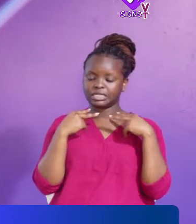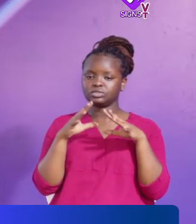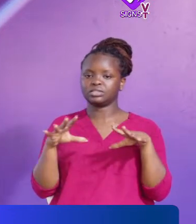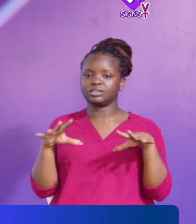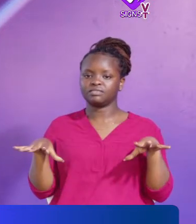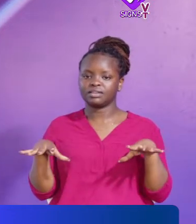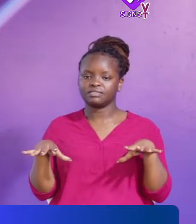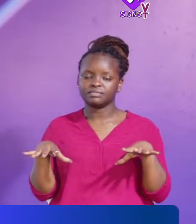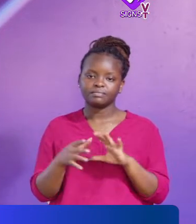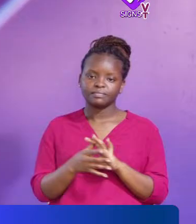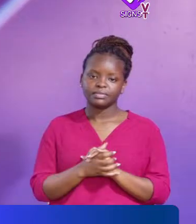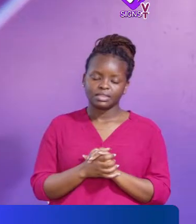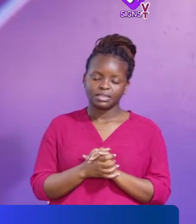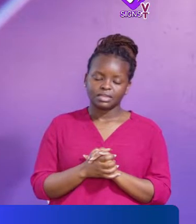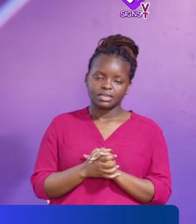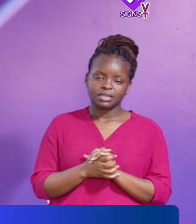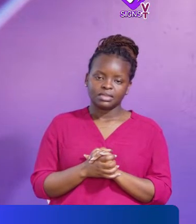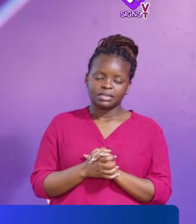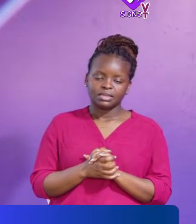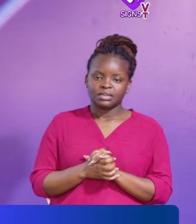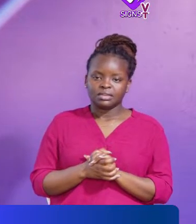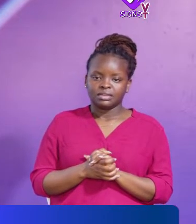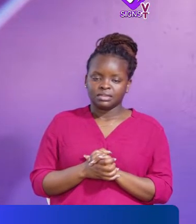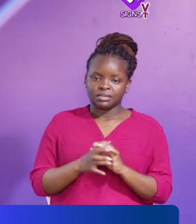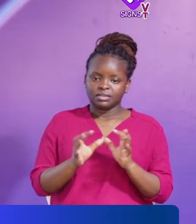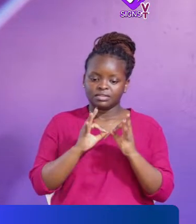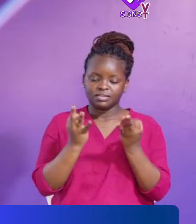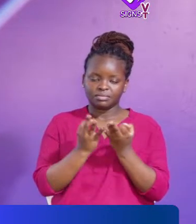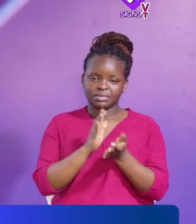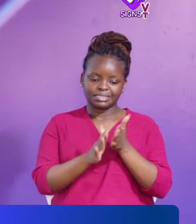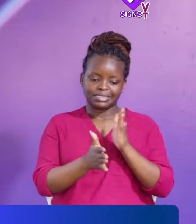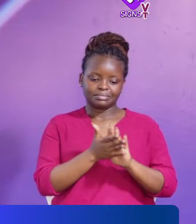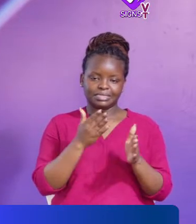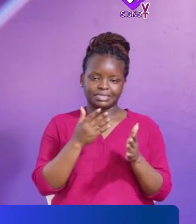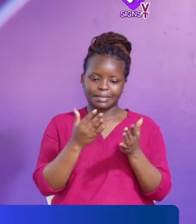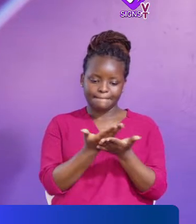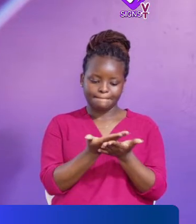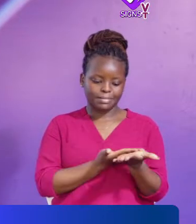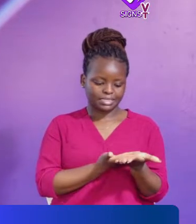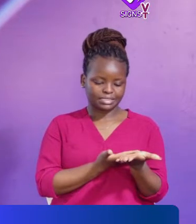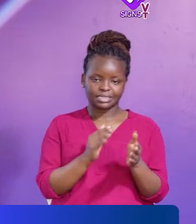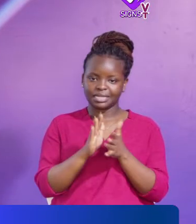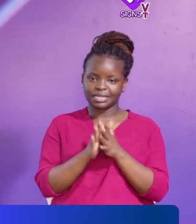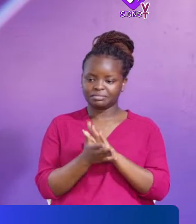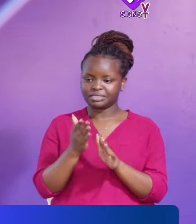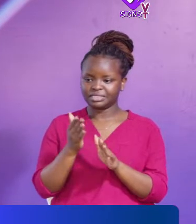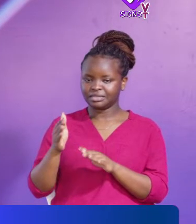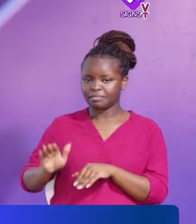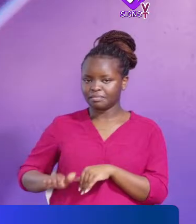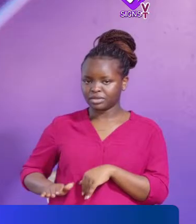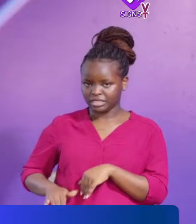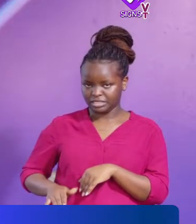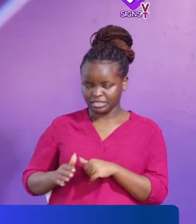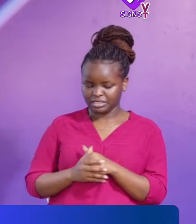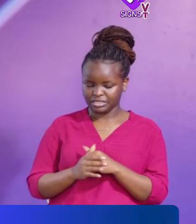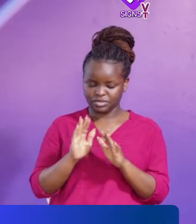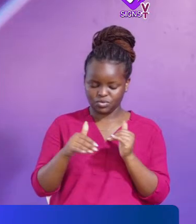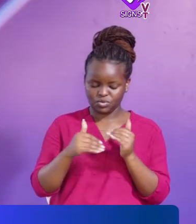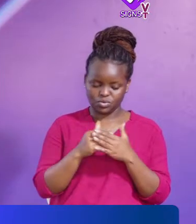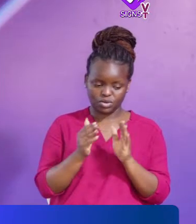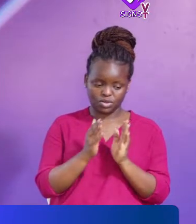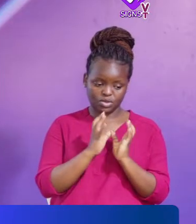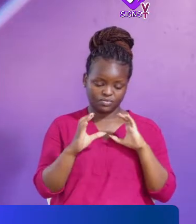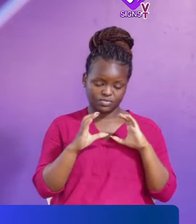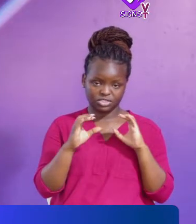families left juggling empty plates and empty wallets. And this sort of sums up the whole conversation that we